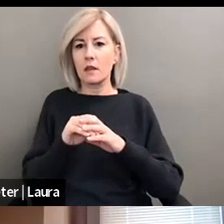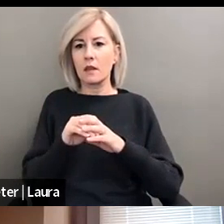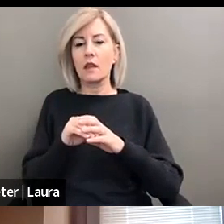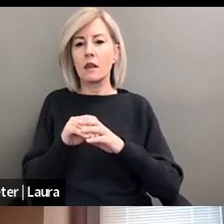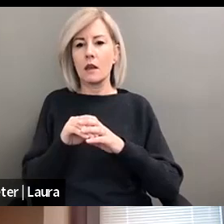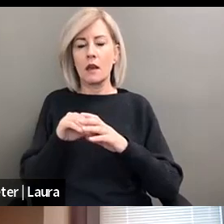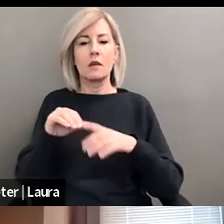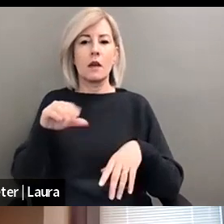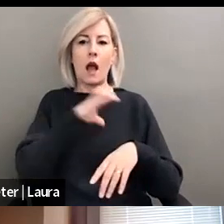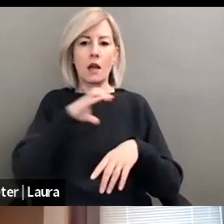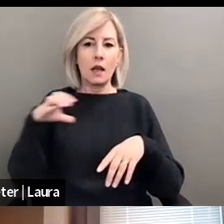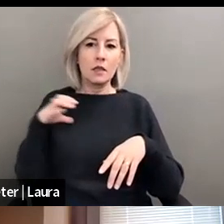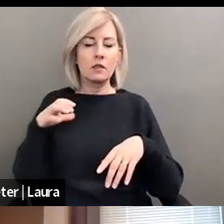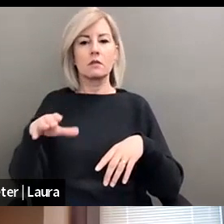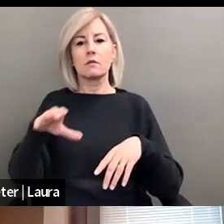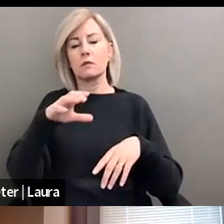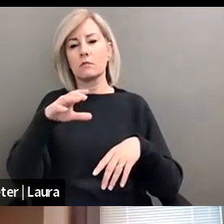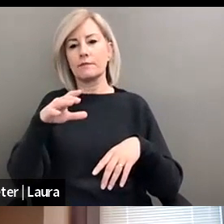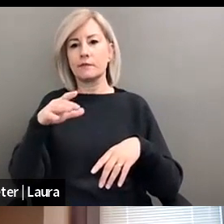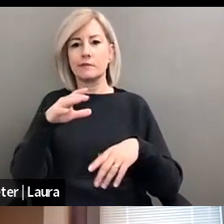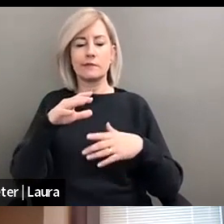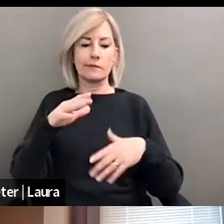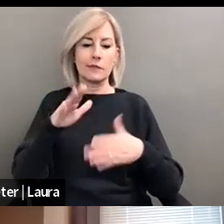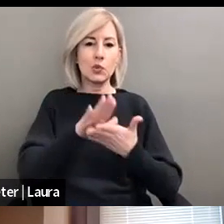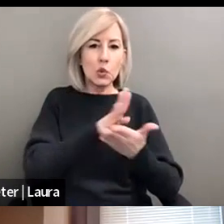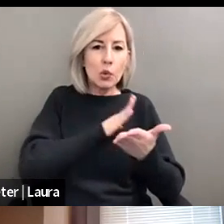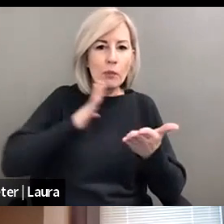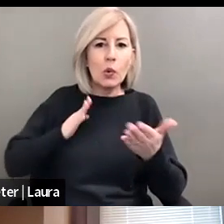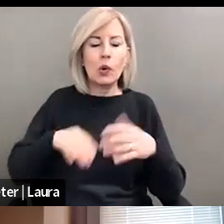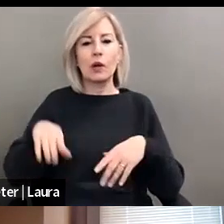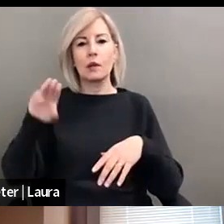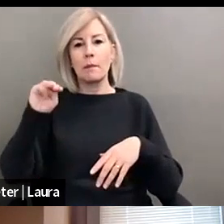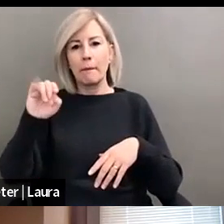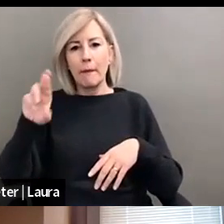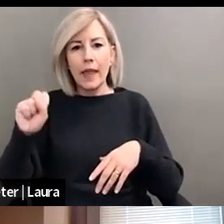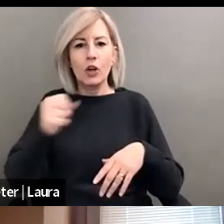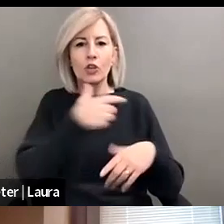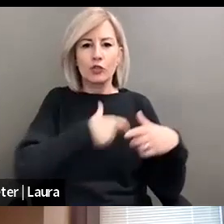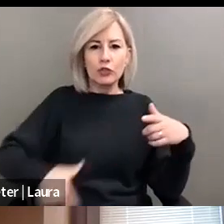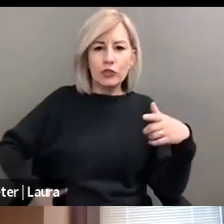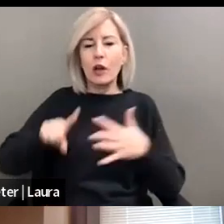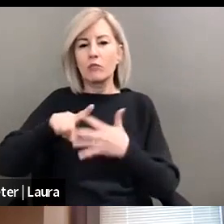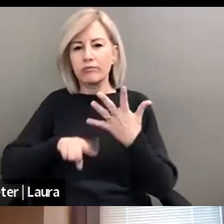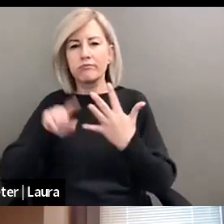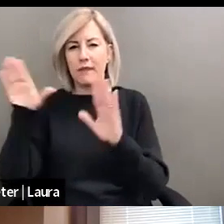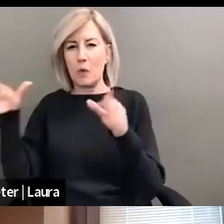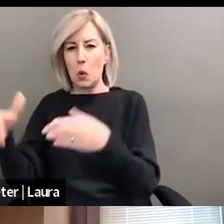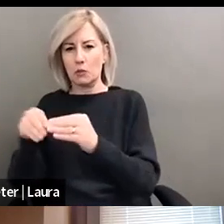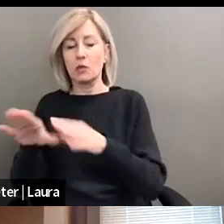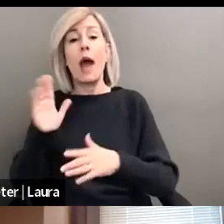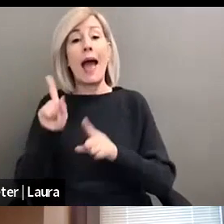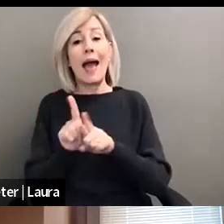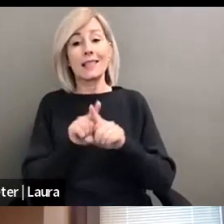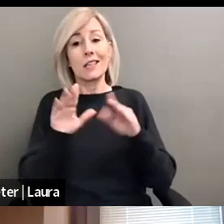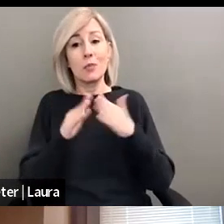council, members of Lane County supervisors, or school board and mayors. So we can, as a community, best understand and how